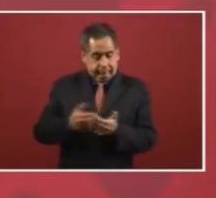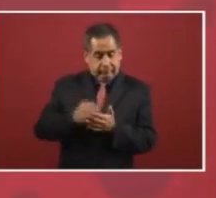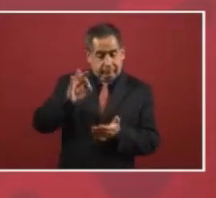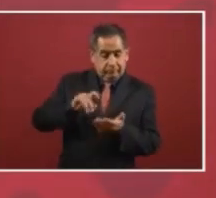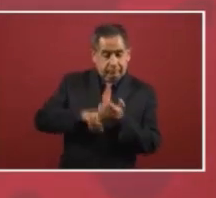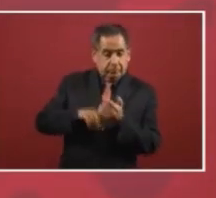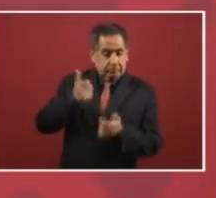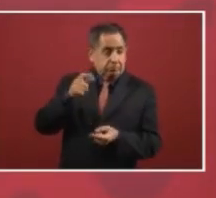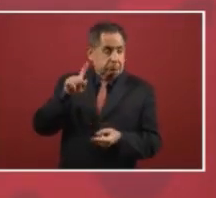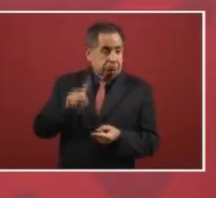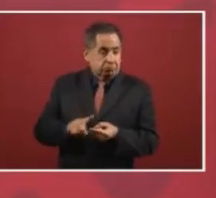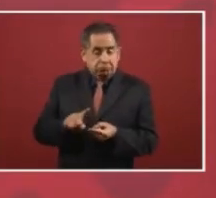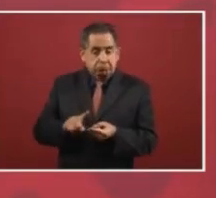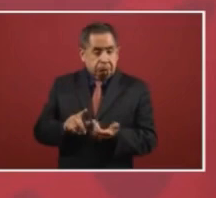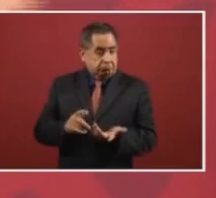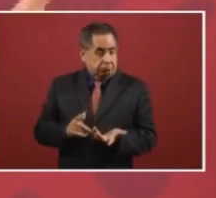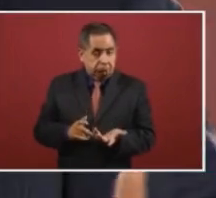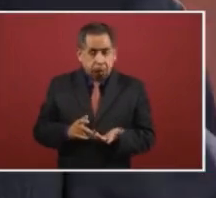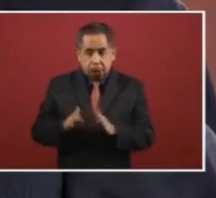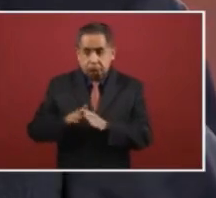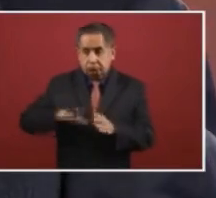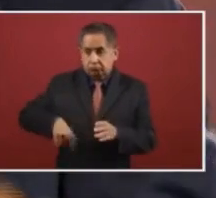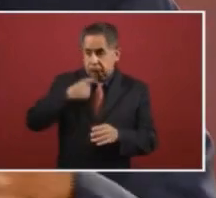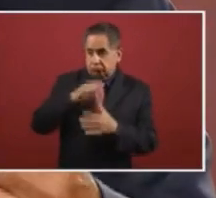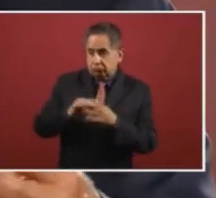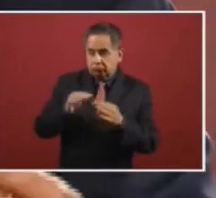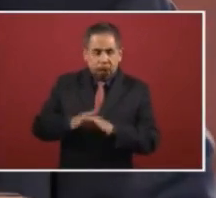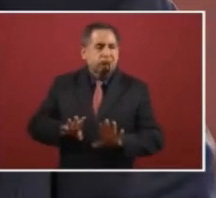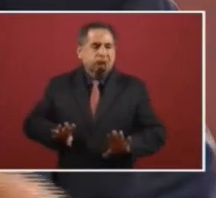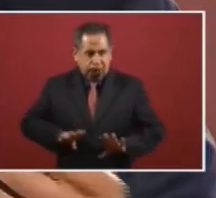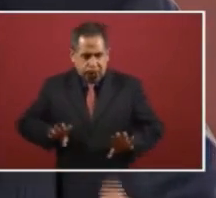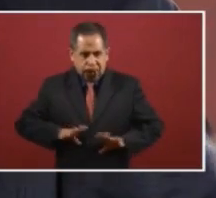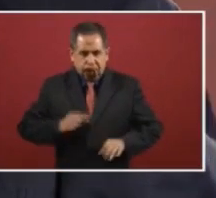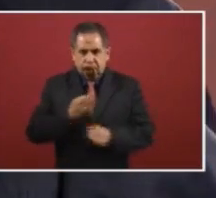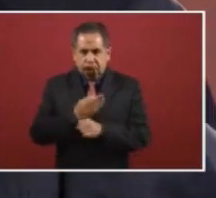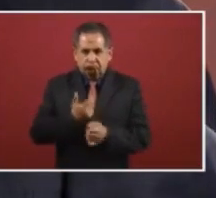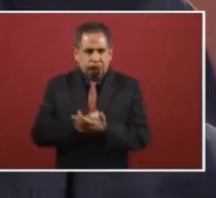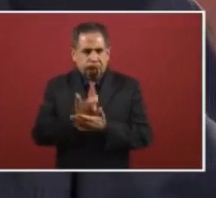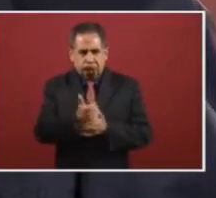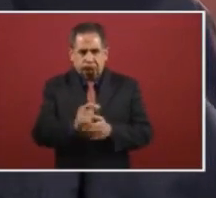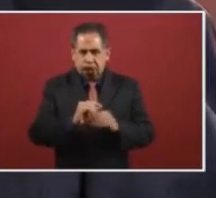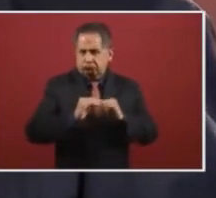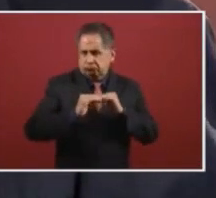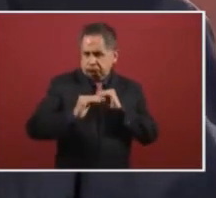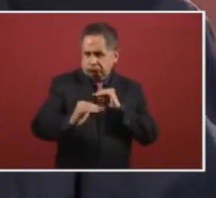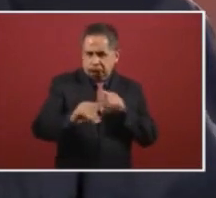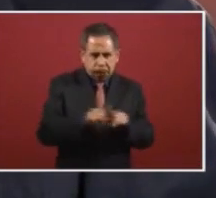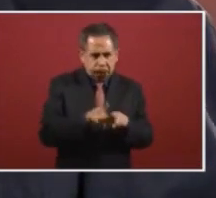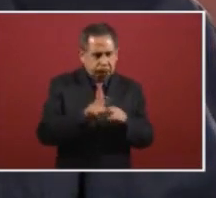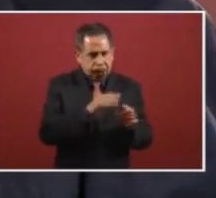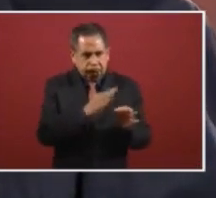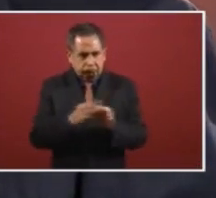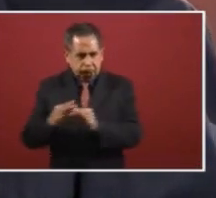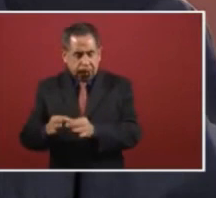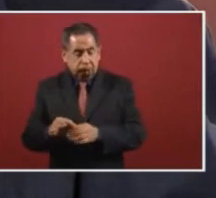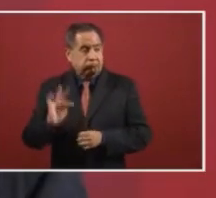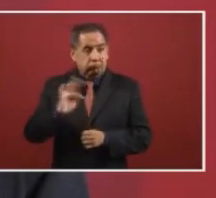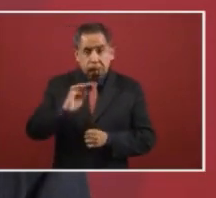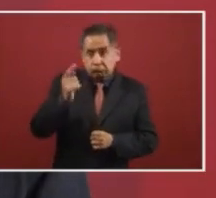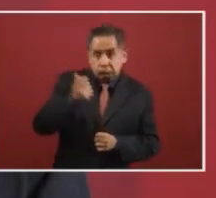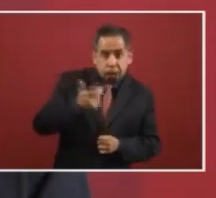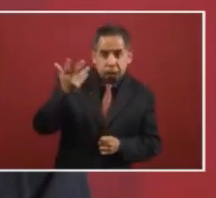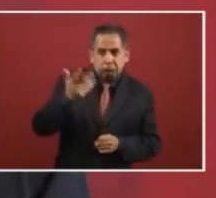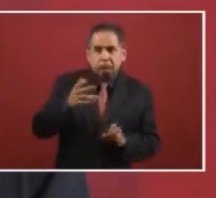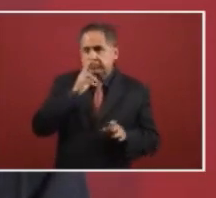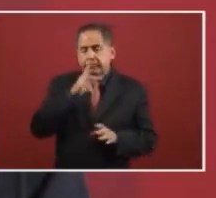Depending on the going rate, what I am signaling is that it's convenient for us to